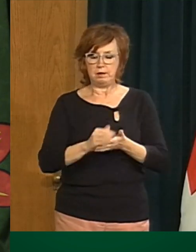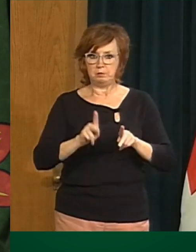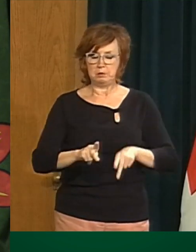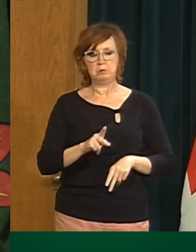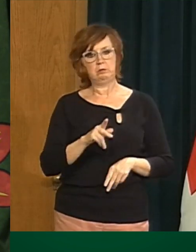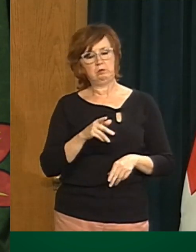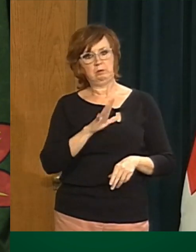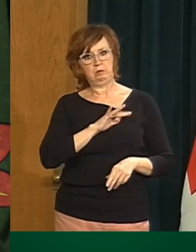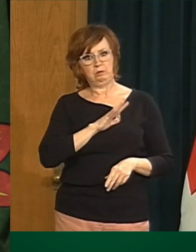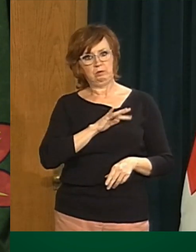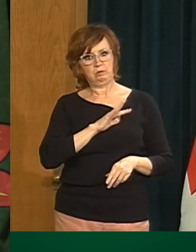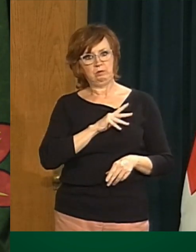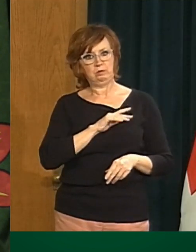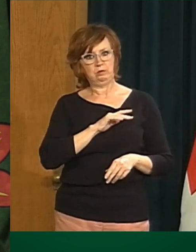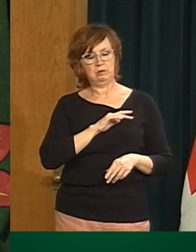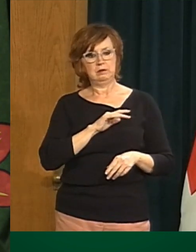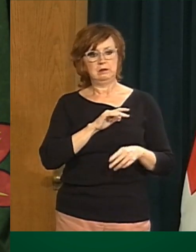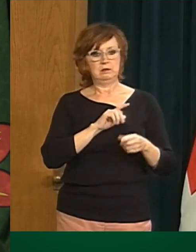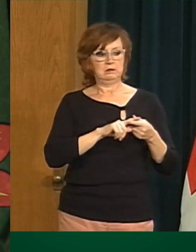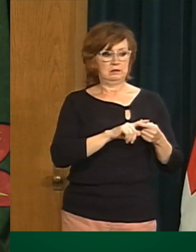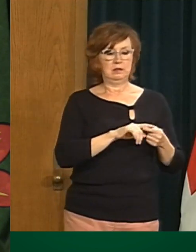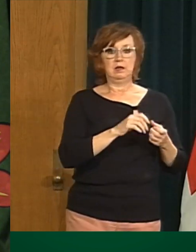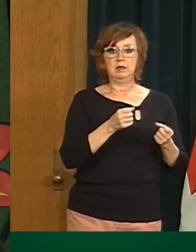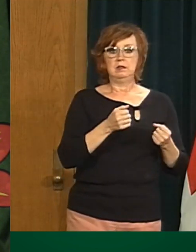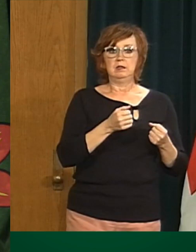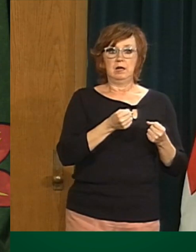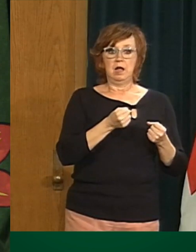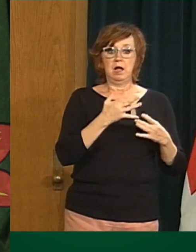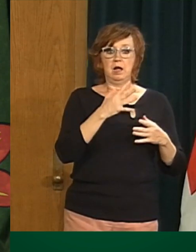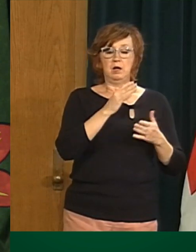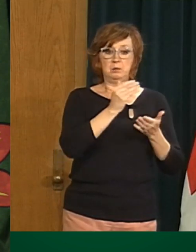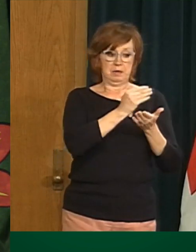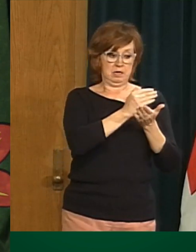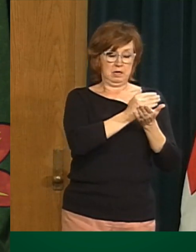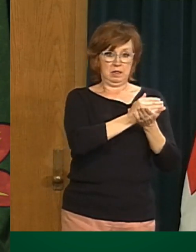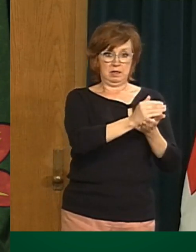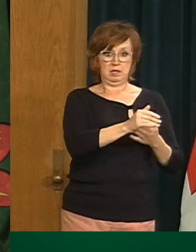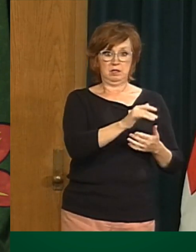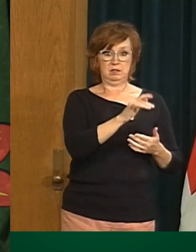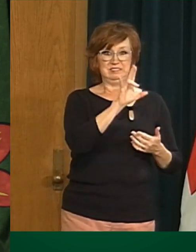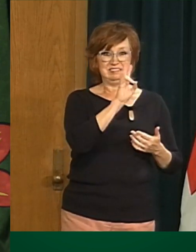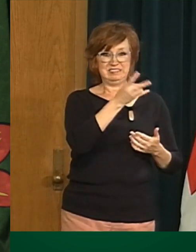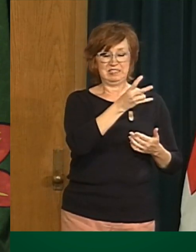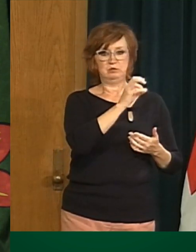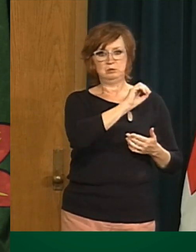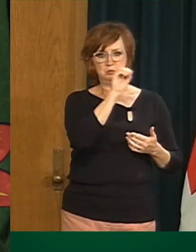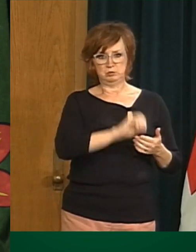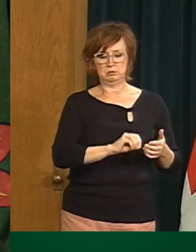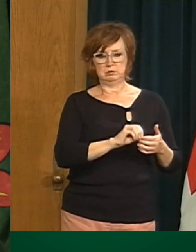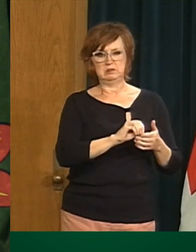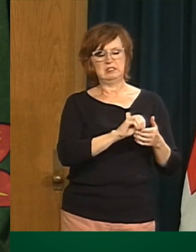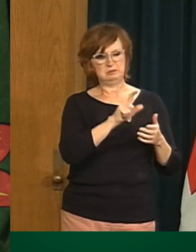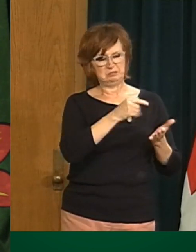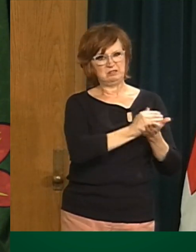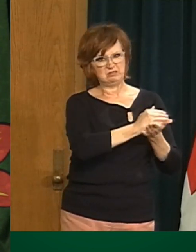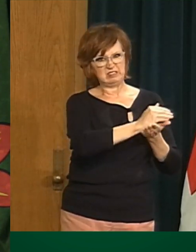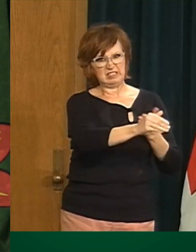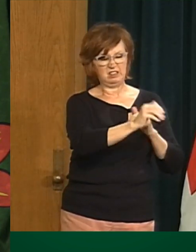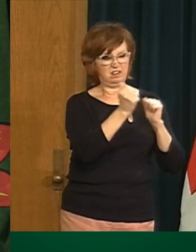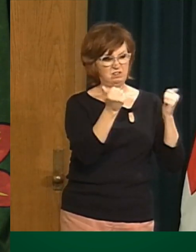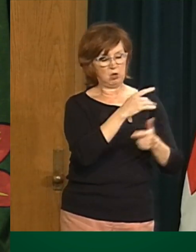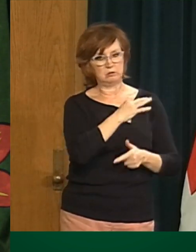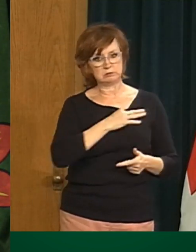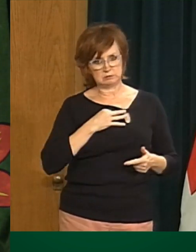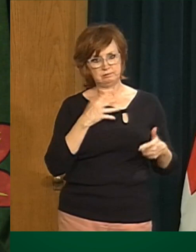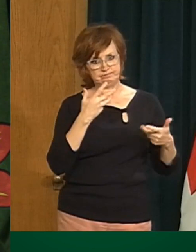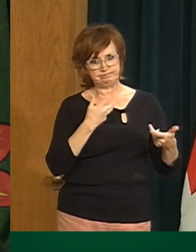businesses, 7.6%, who have had to lay off all of their employees. So I think this shows that